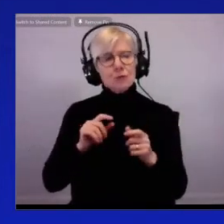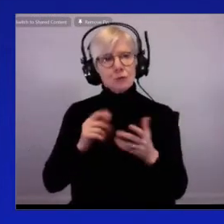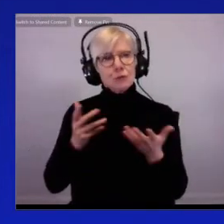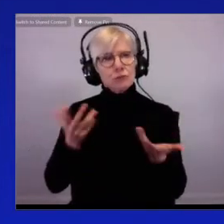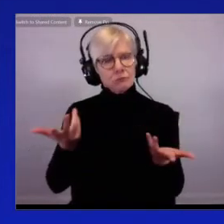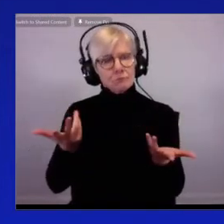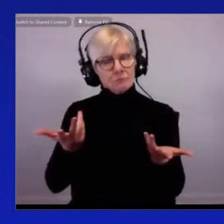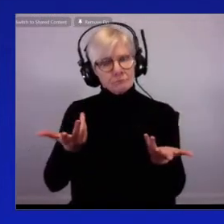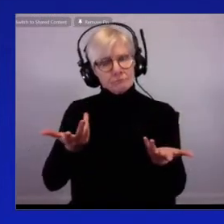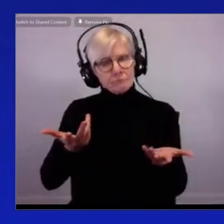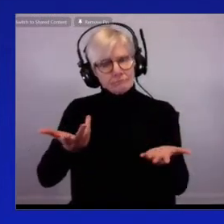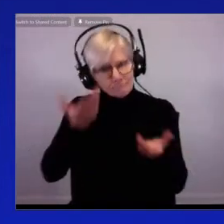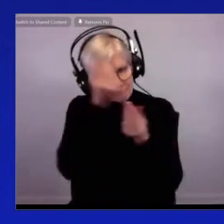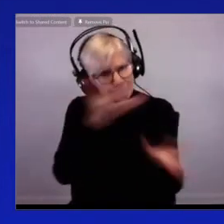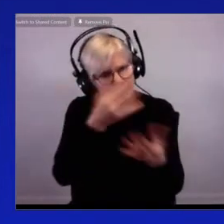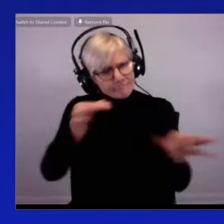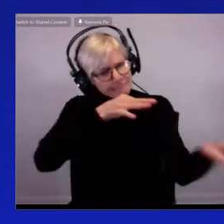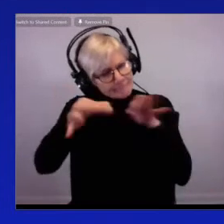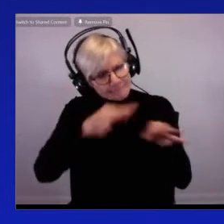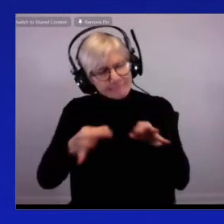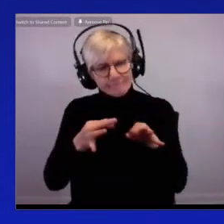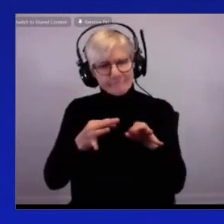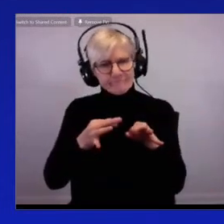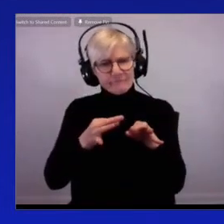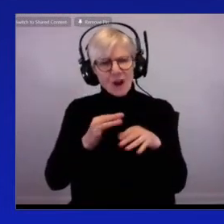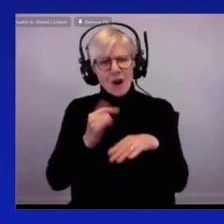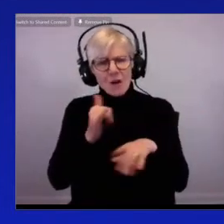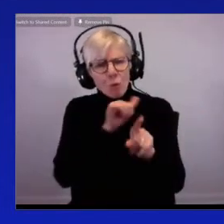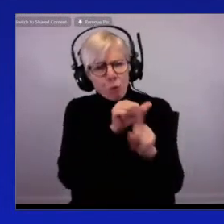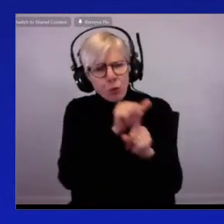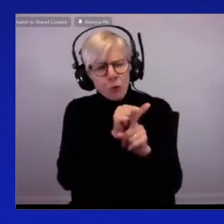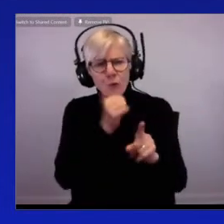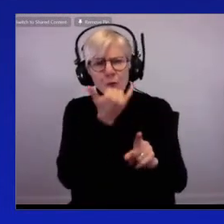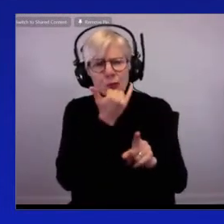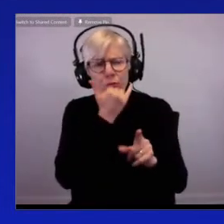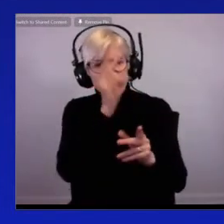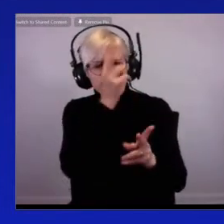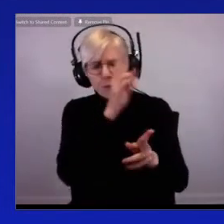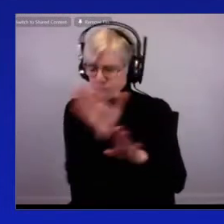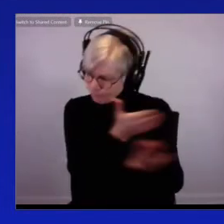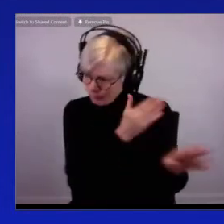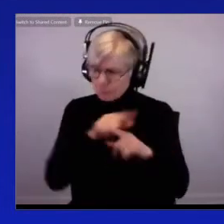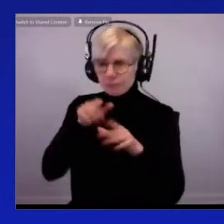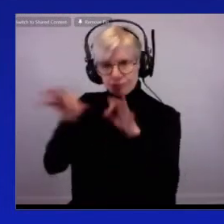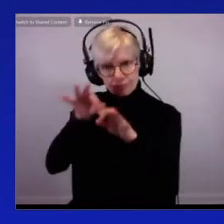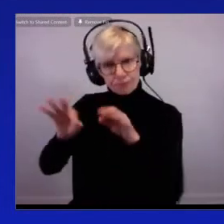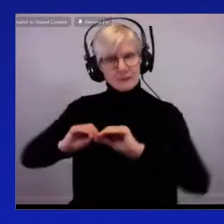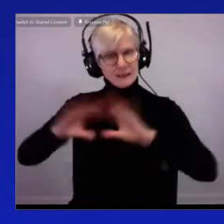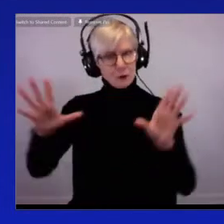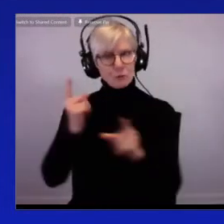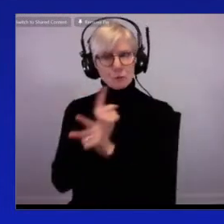and work through also word of mouth within communities, drawing on